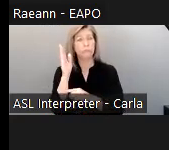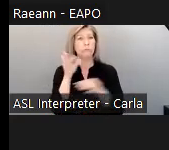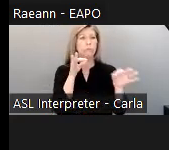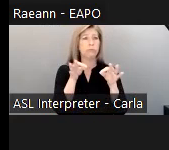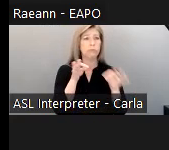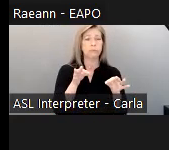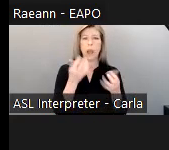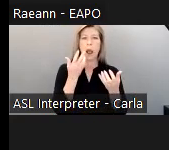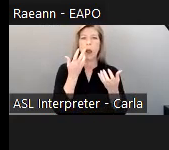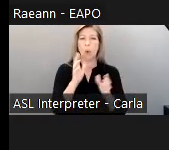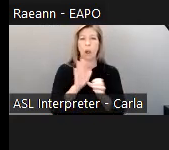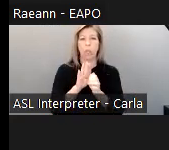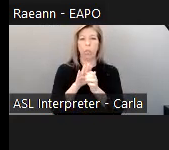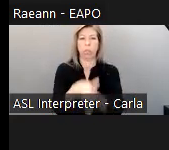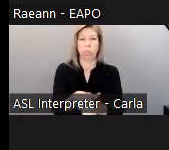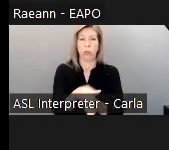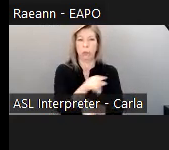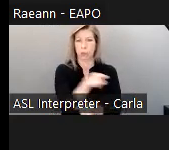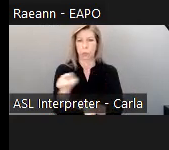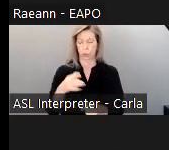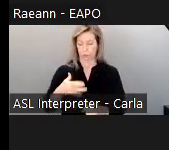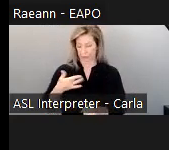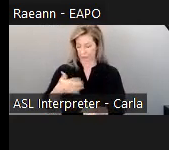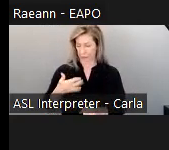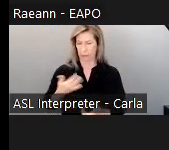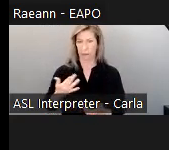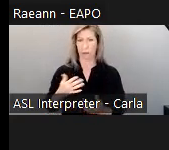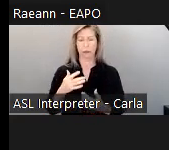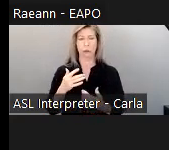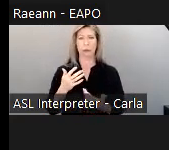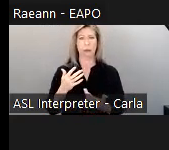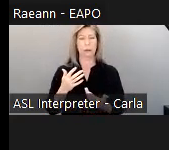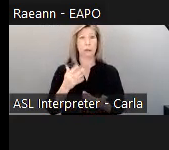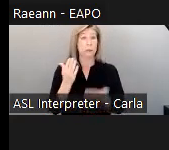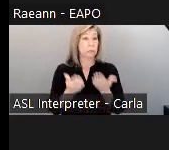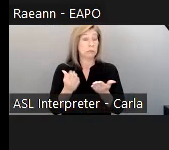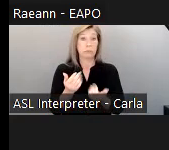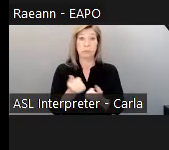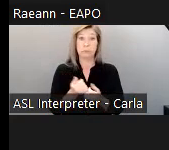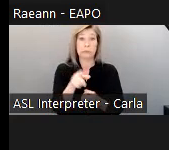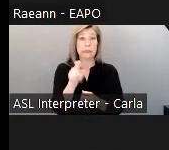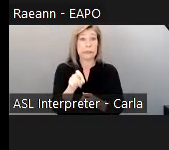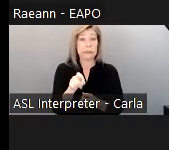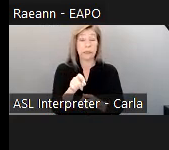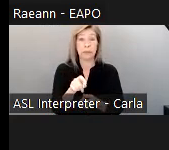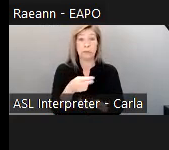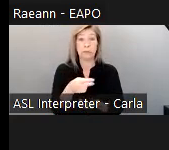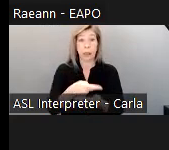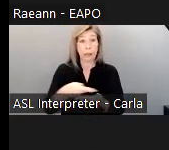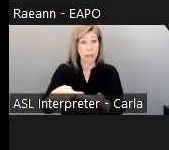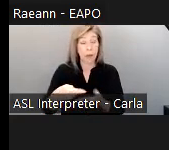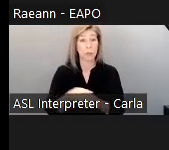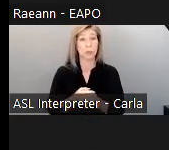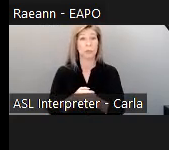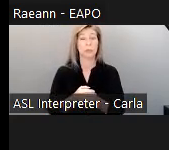body sensations. So you might even want to lie down, sit at a more